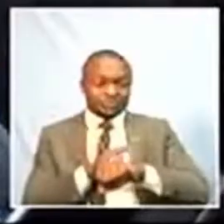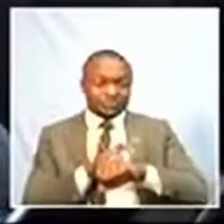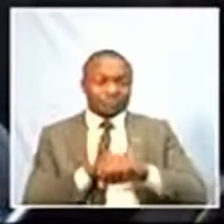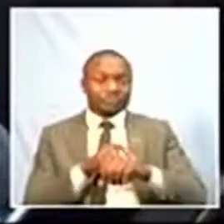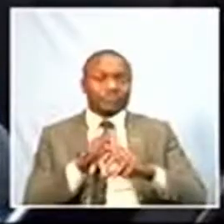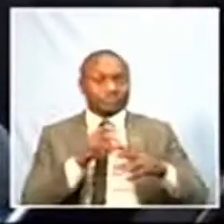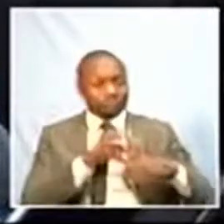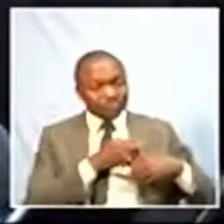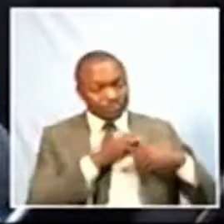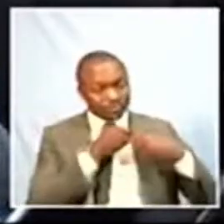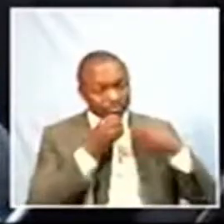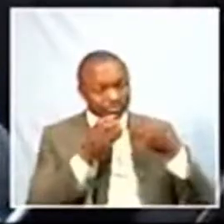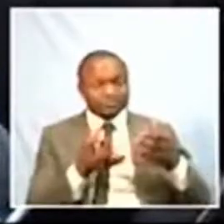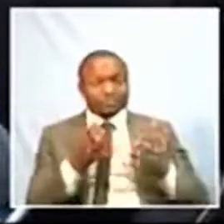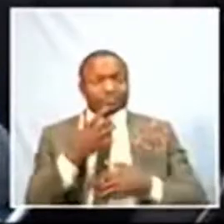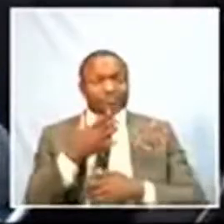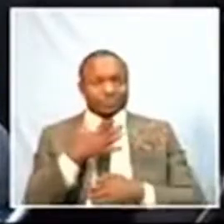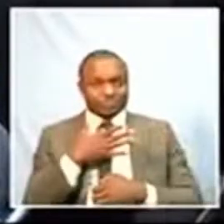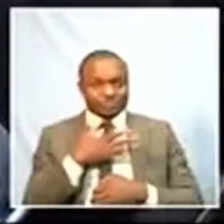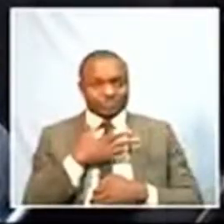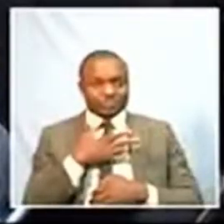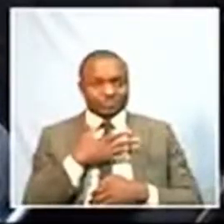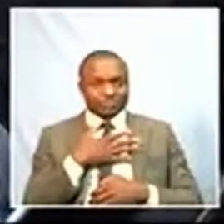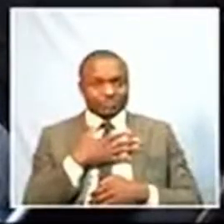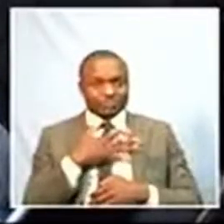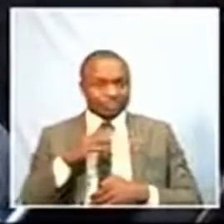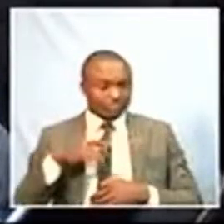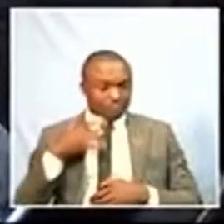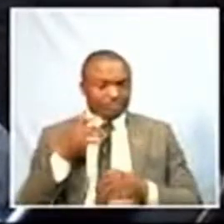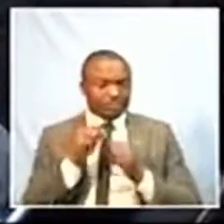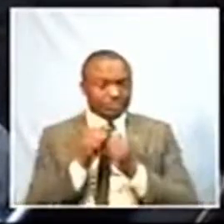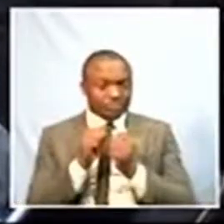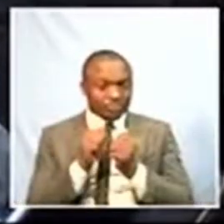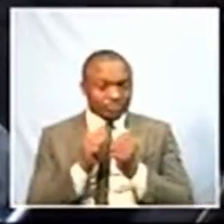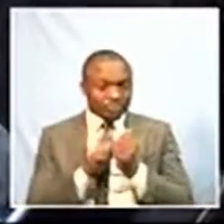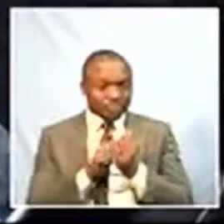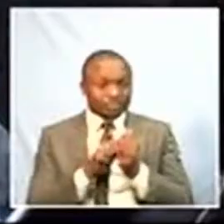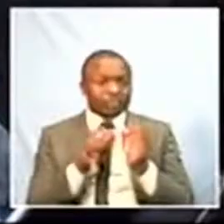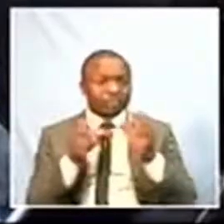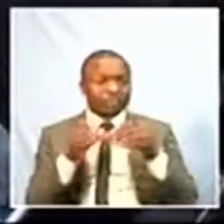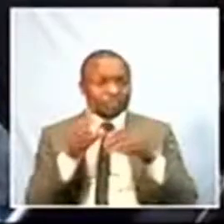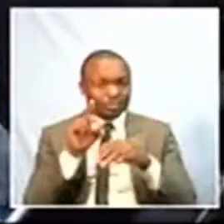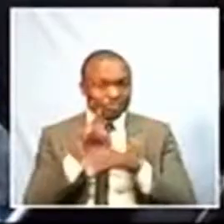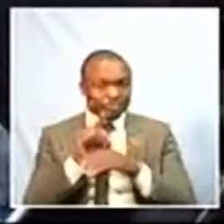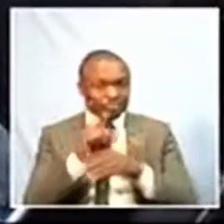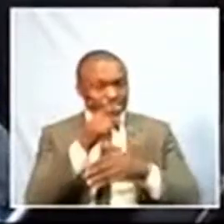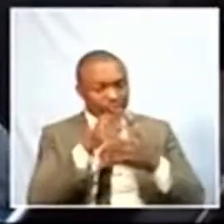concerning the performance of community projects. What I've observed